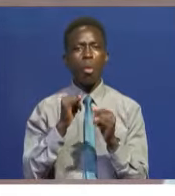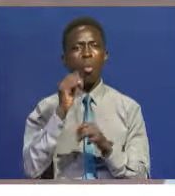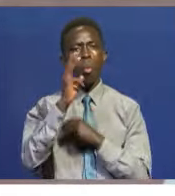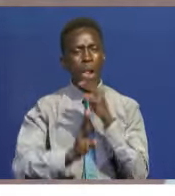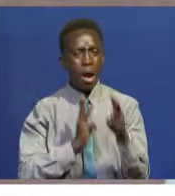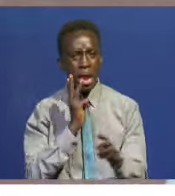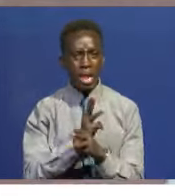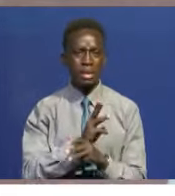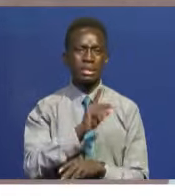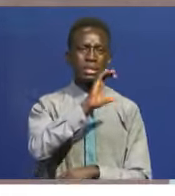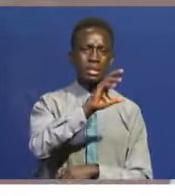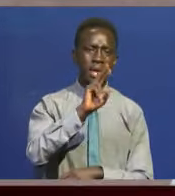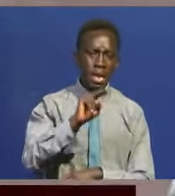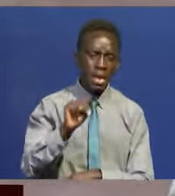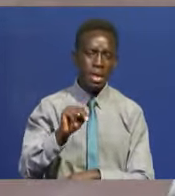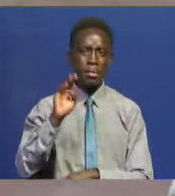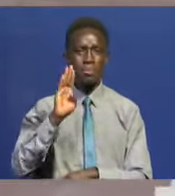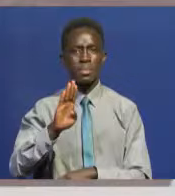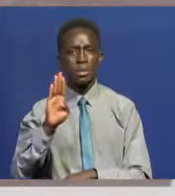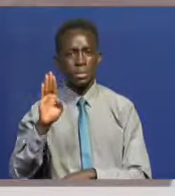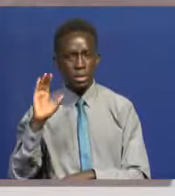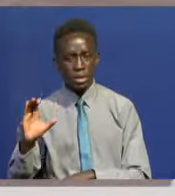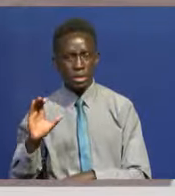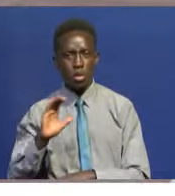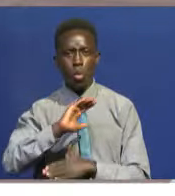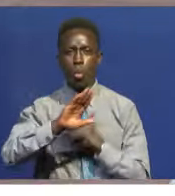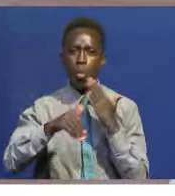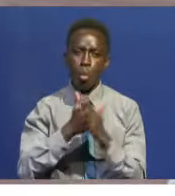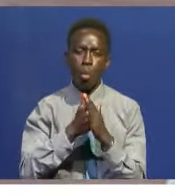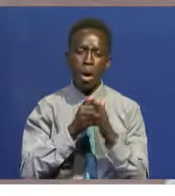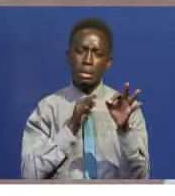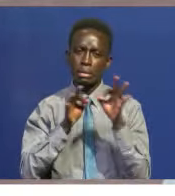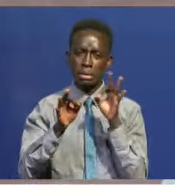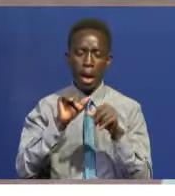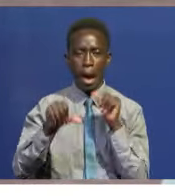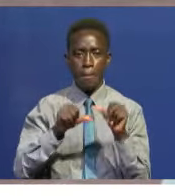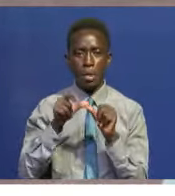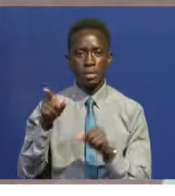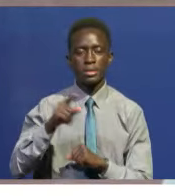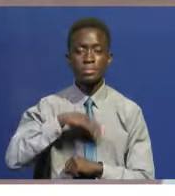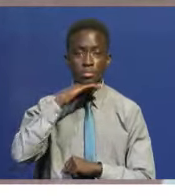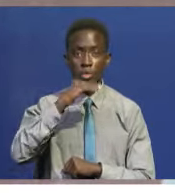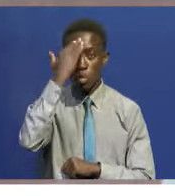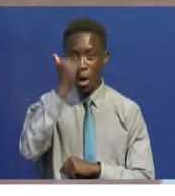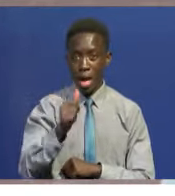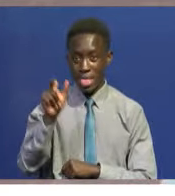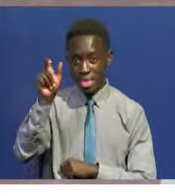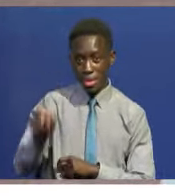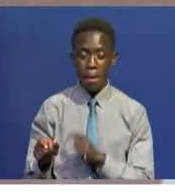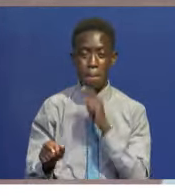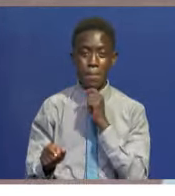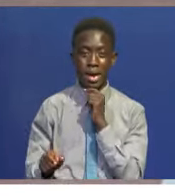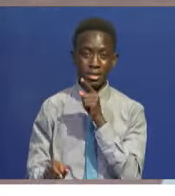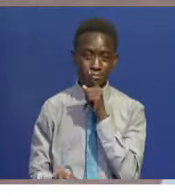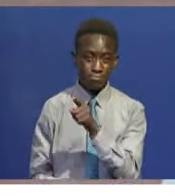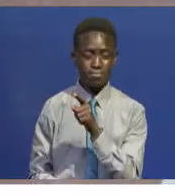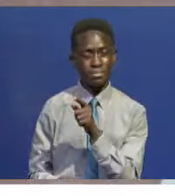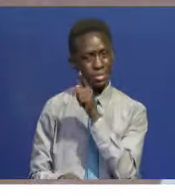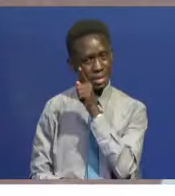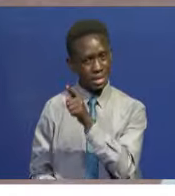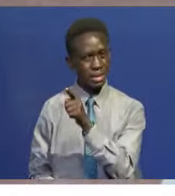channels in the world were covering his death, because Your Excellency, this man, this very